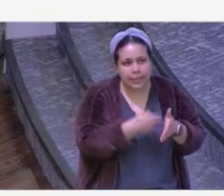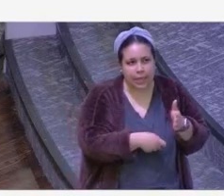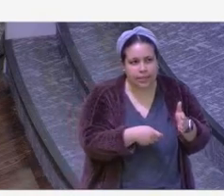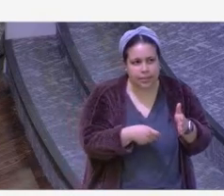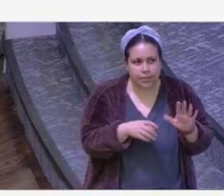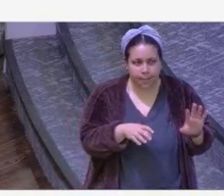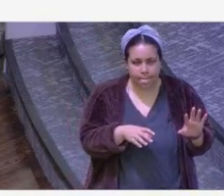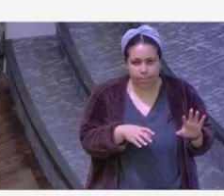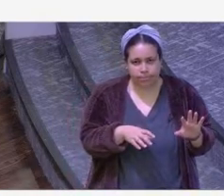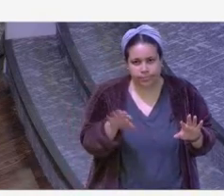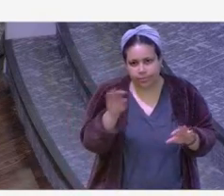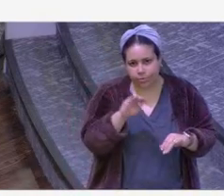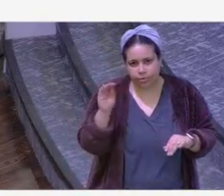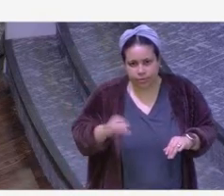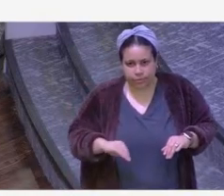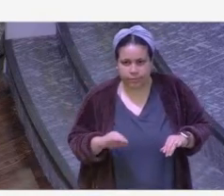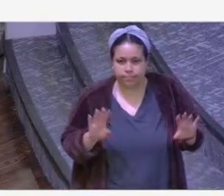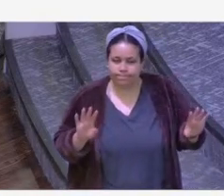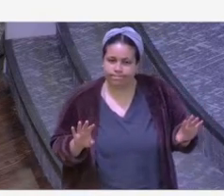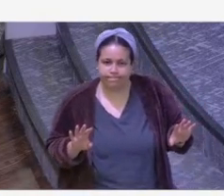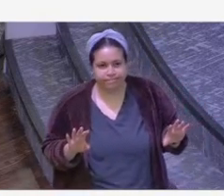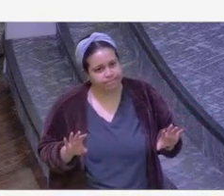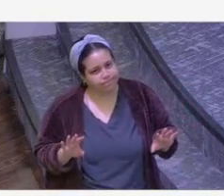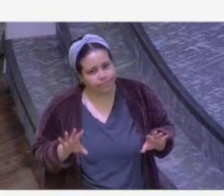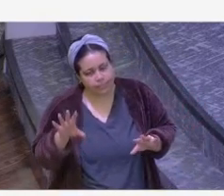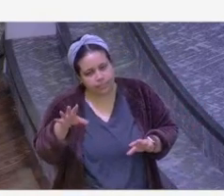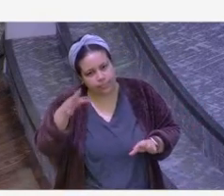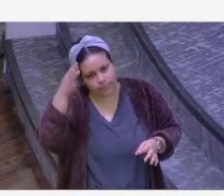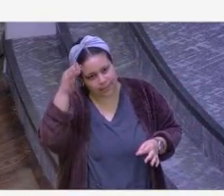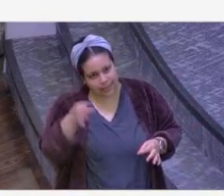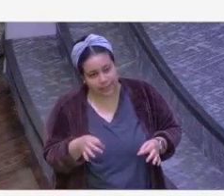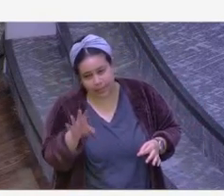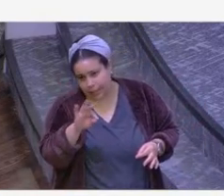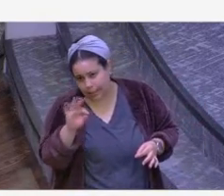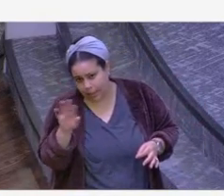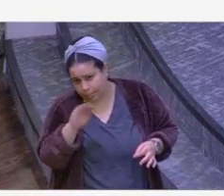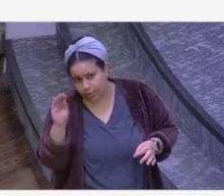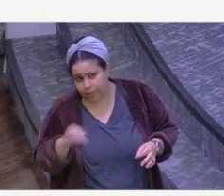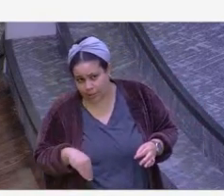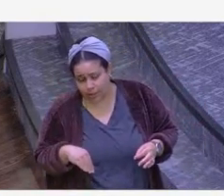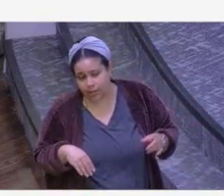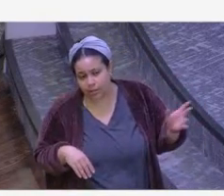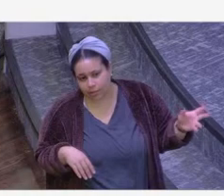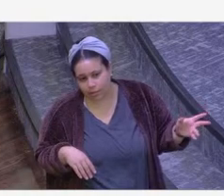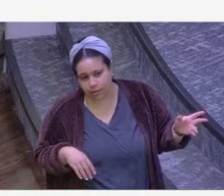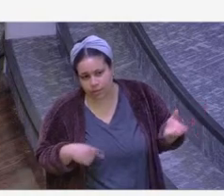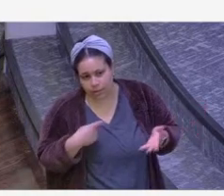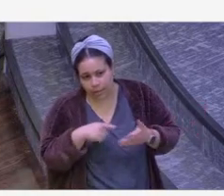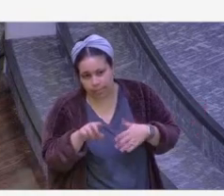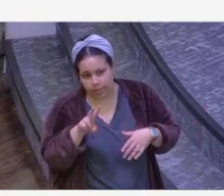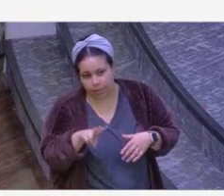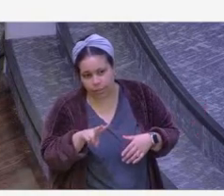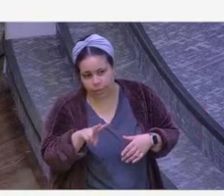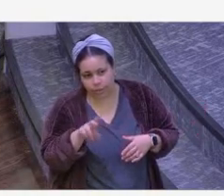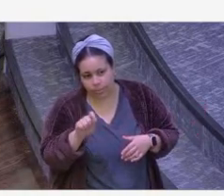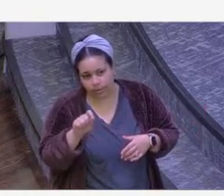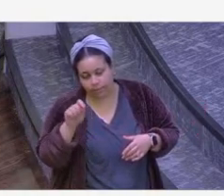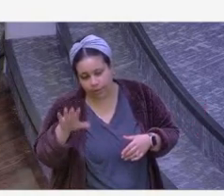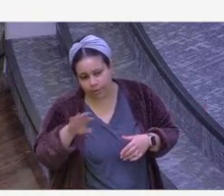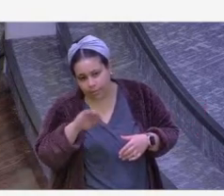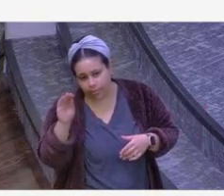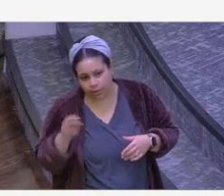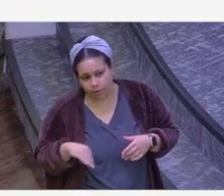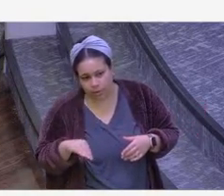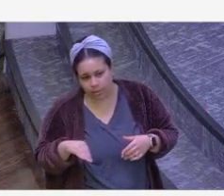delinquency percentage. She's collecting about roughly 99%. We do pay 2.5% for that collection, which